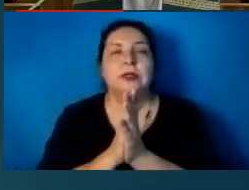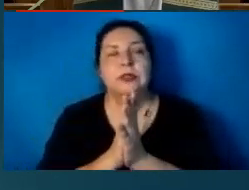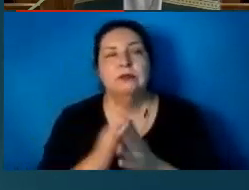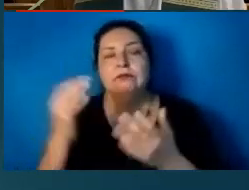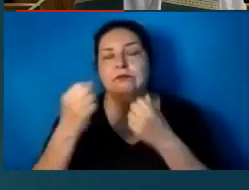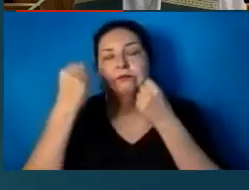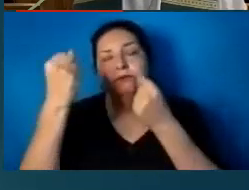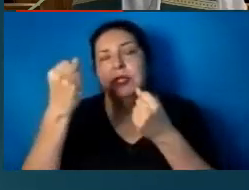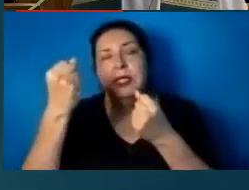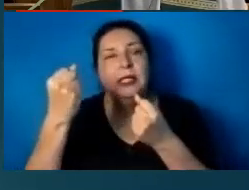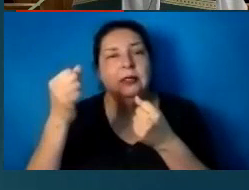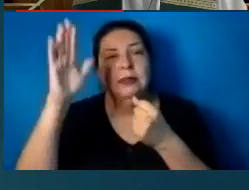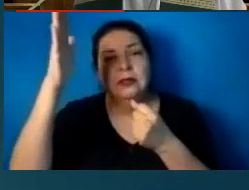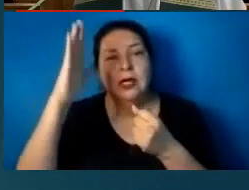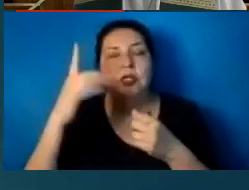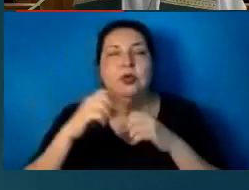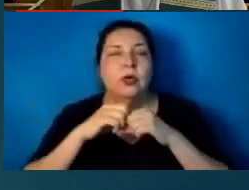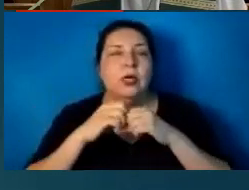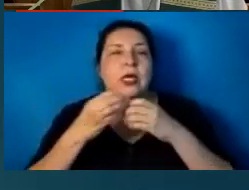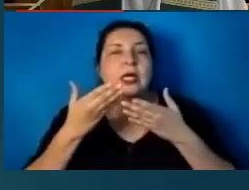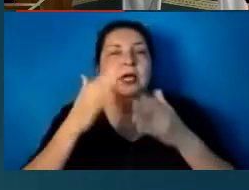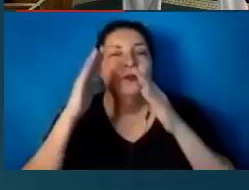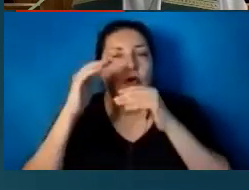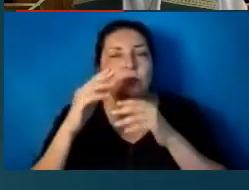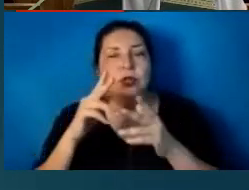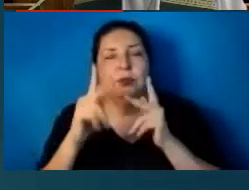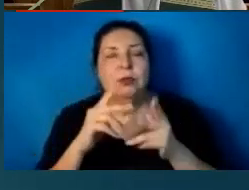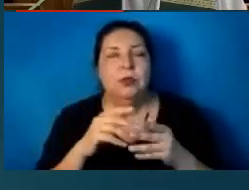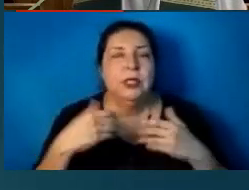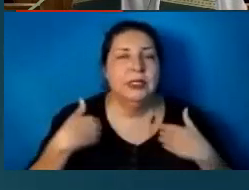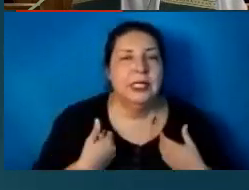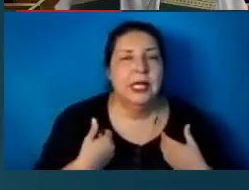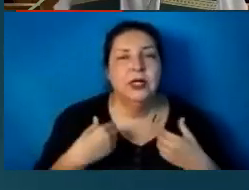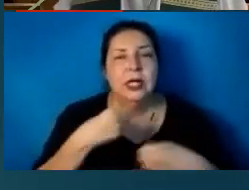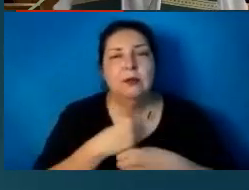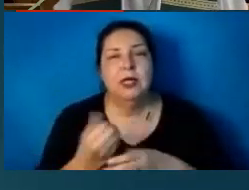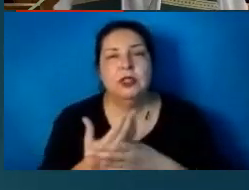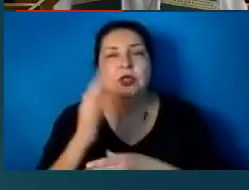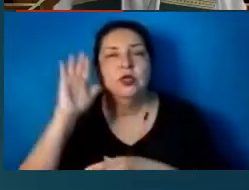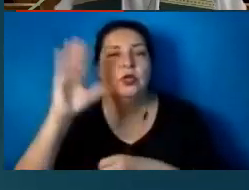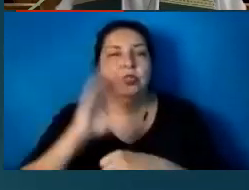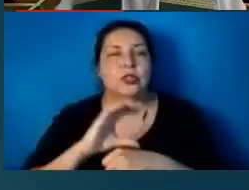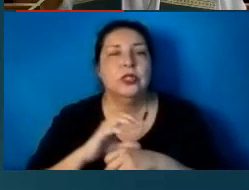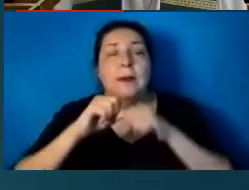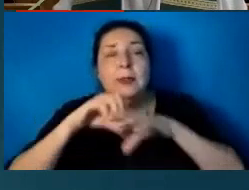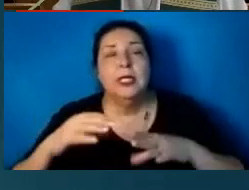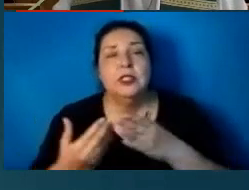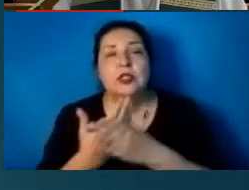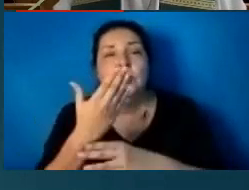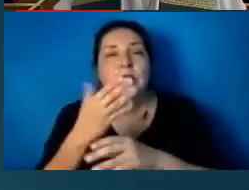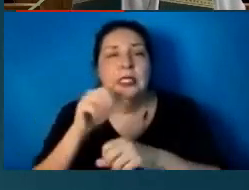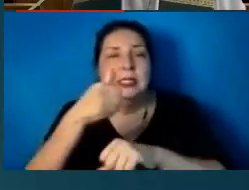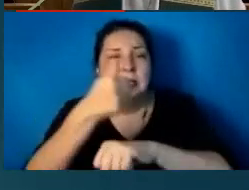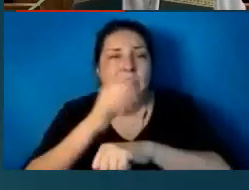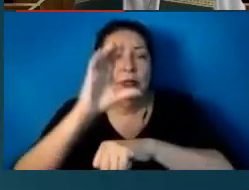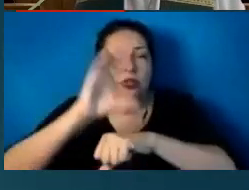Almighty God, you breathe hope into the weary and renew your church by your grace. Bless newly planted congregations that they may